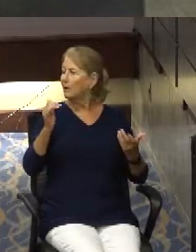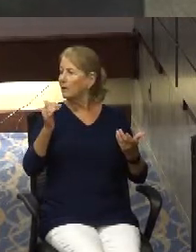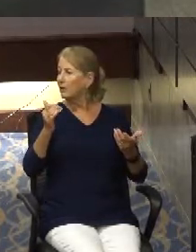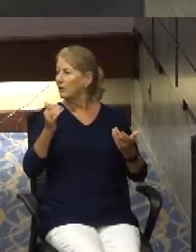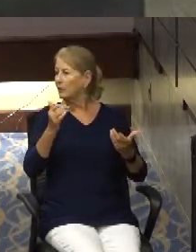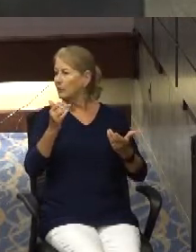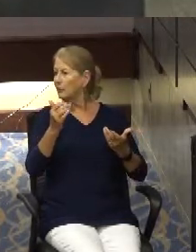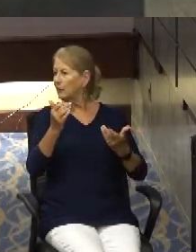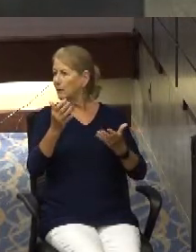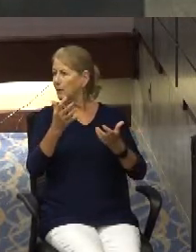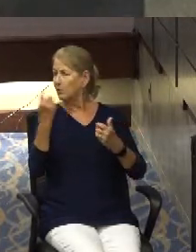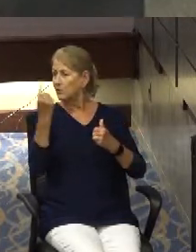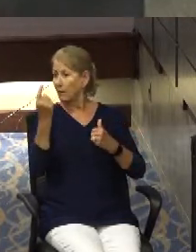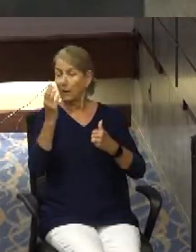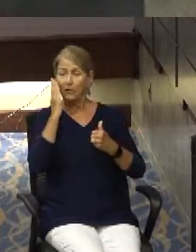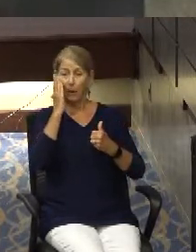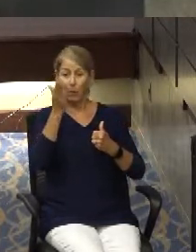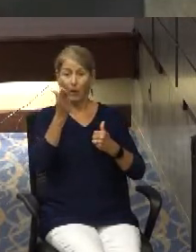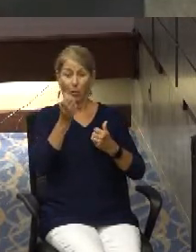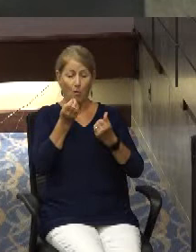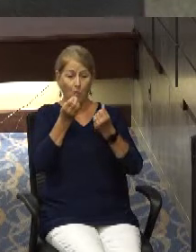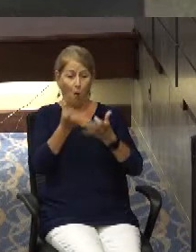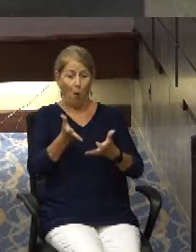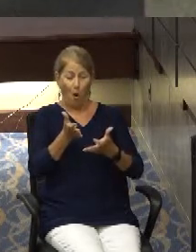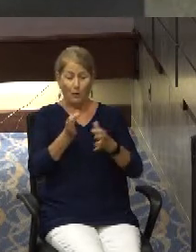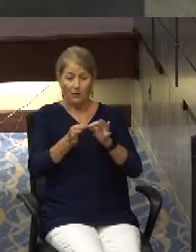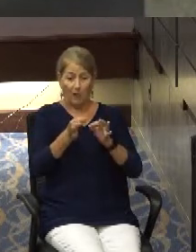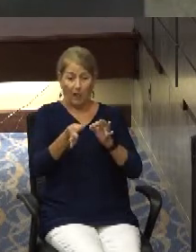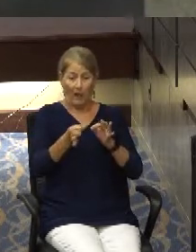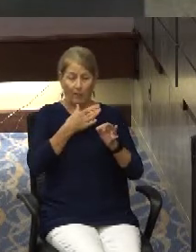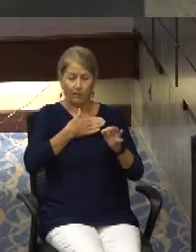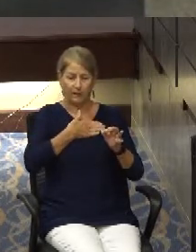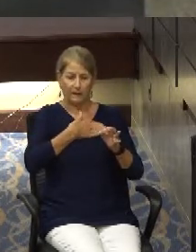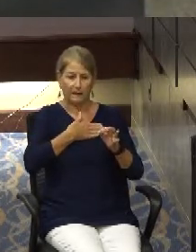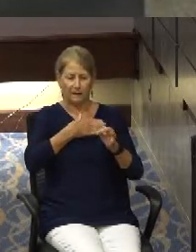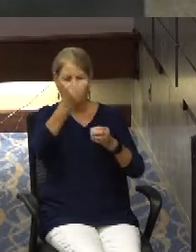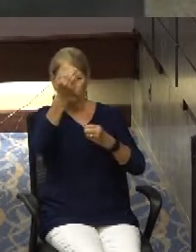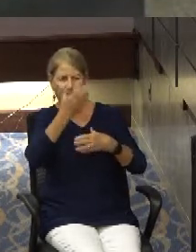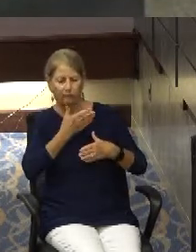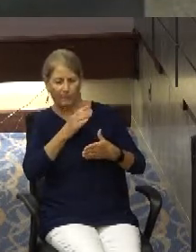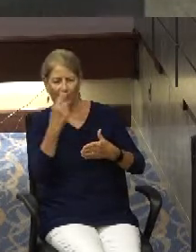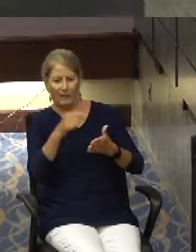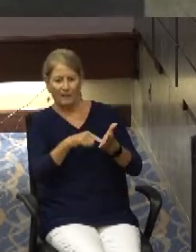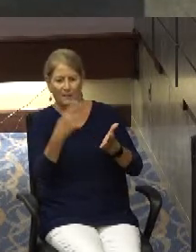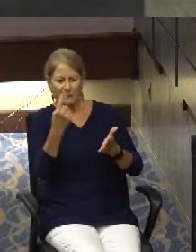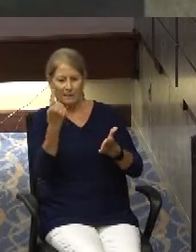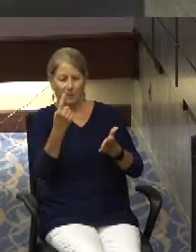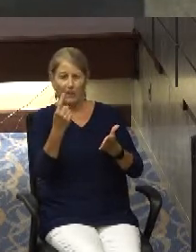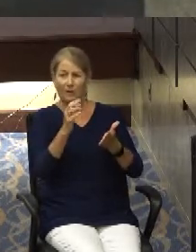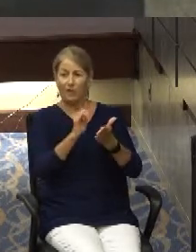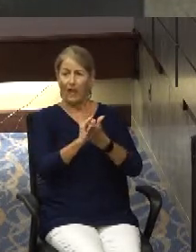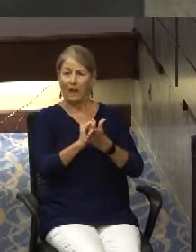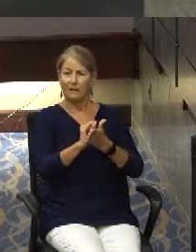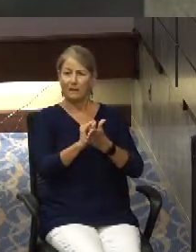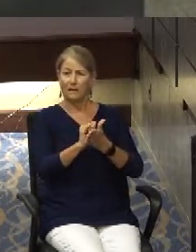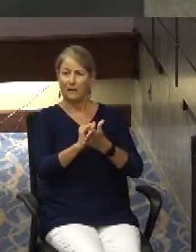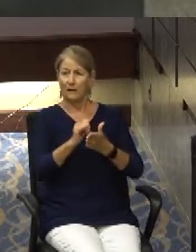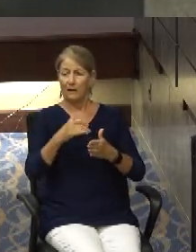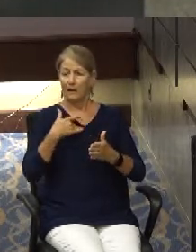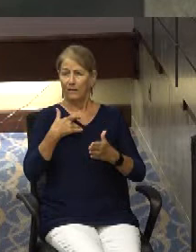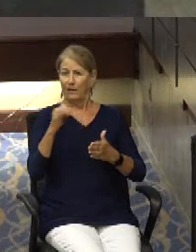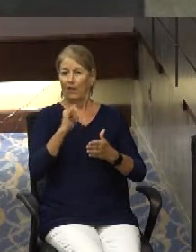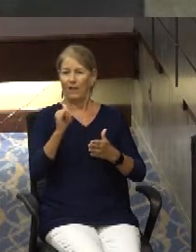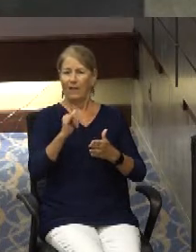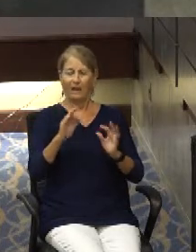that's causing delays, please bring that to our attention. This is something that like Councilmember Palmer, just so